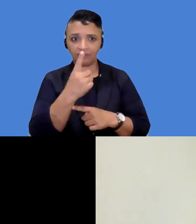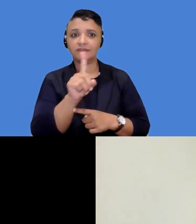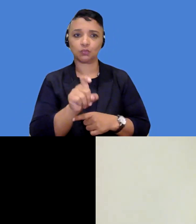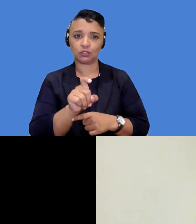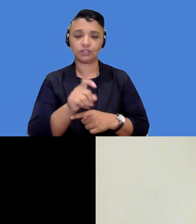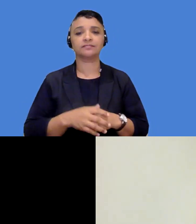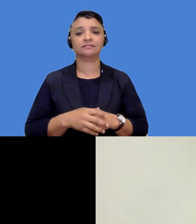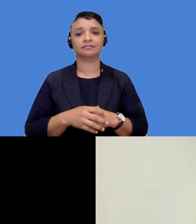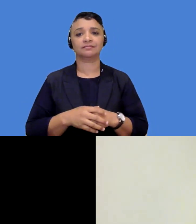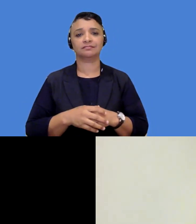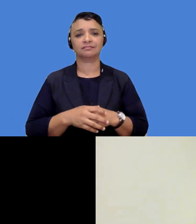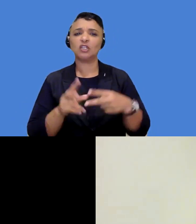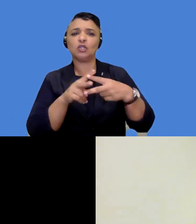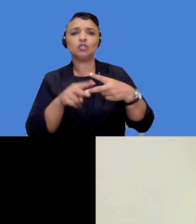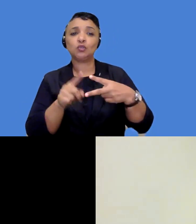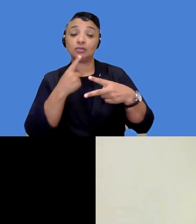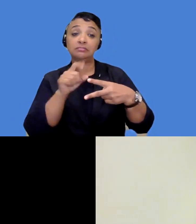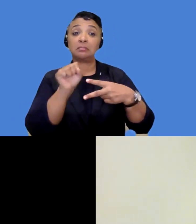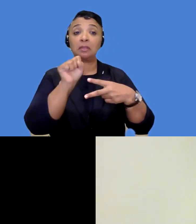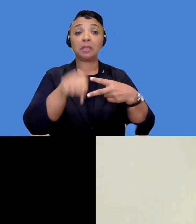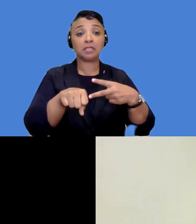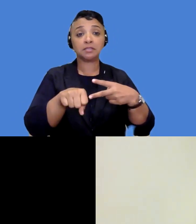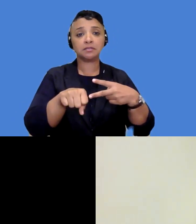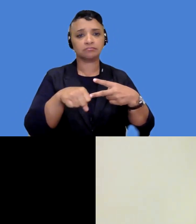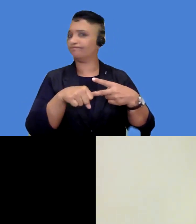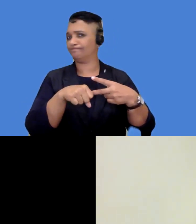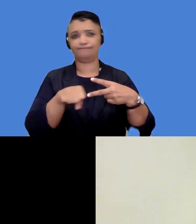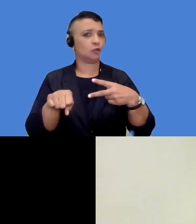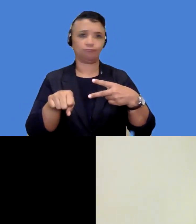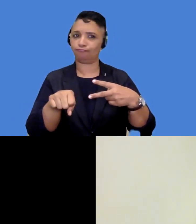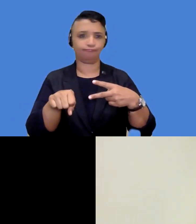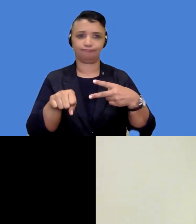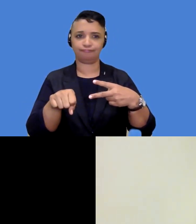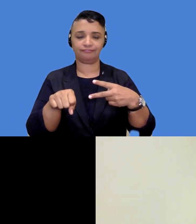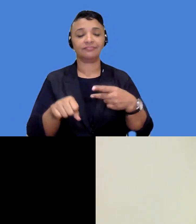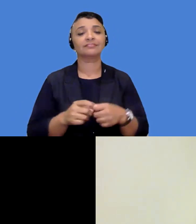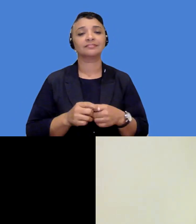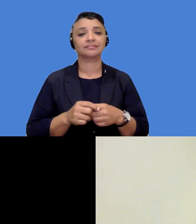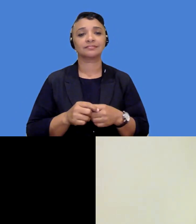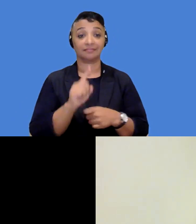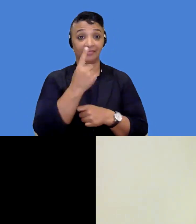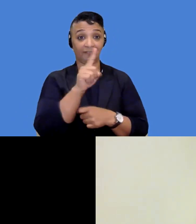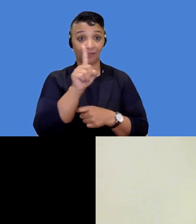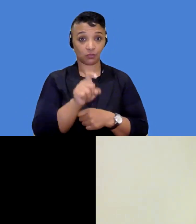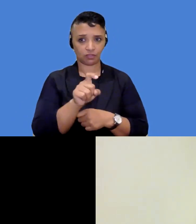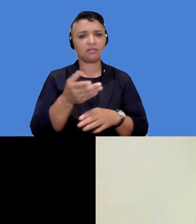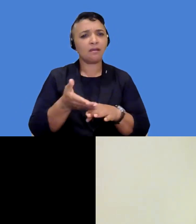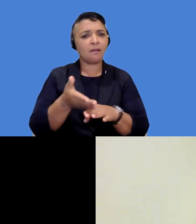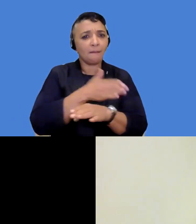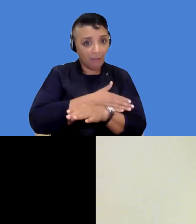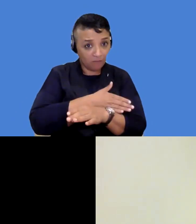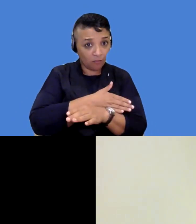And you have two options: yes, no. So the first question was, were you